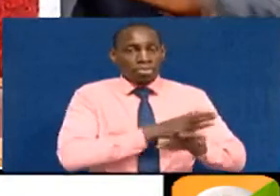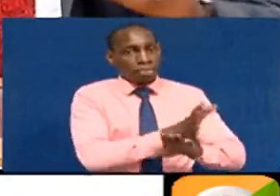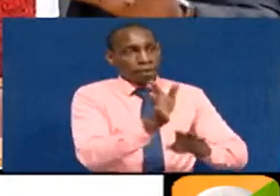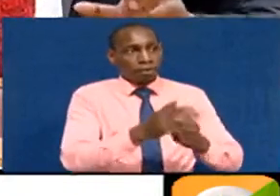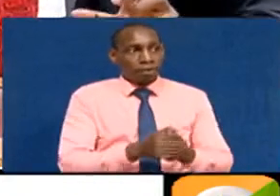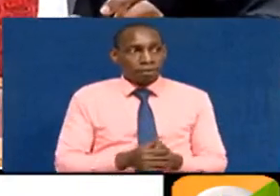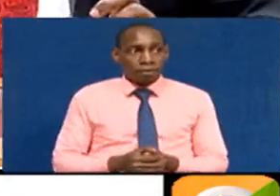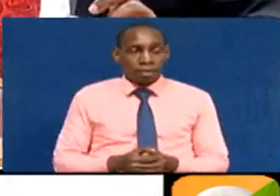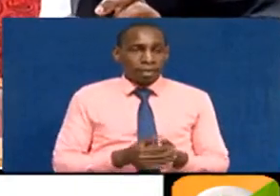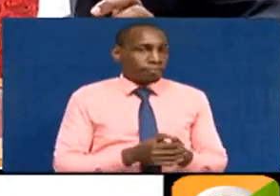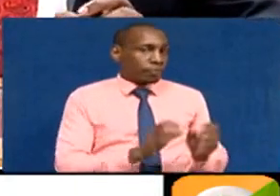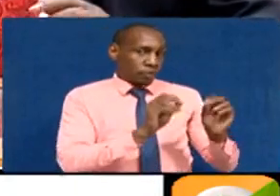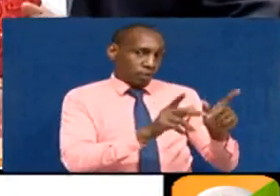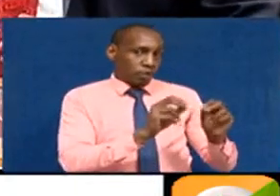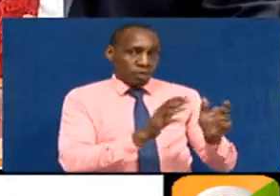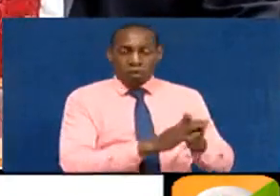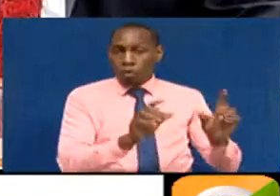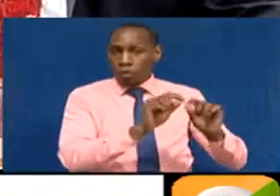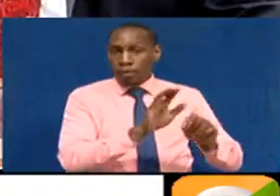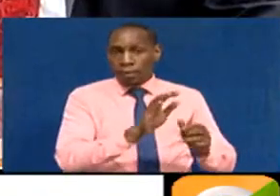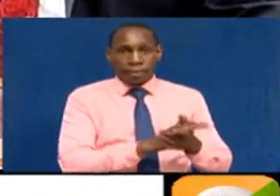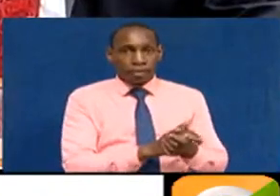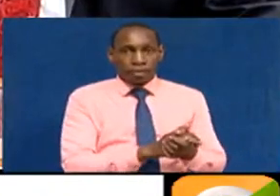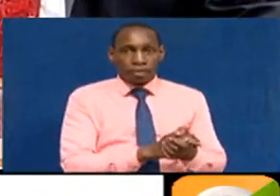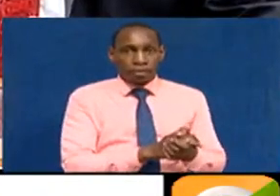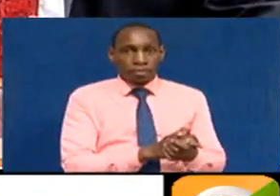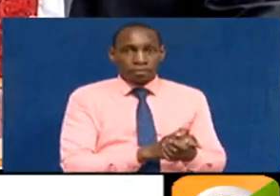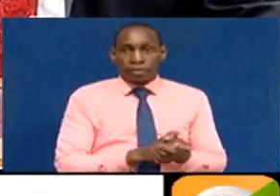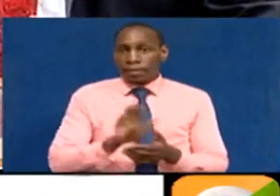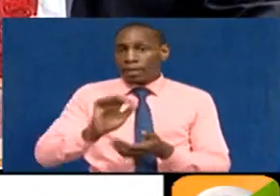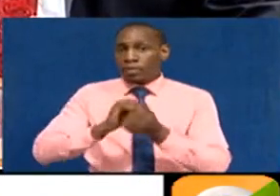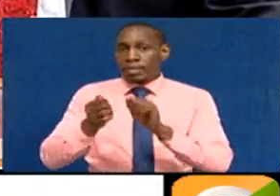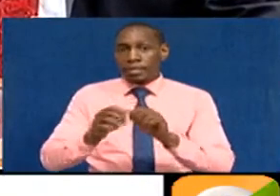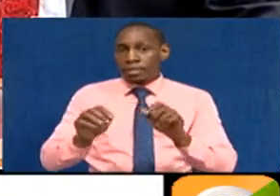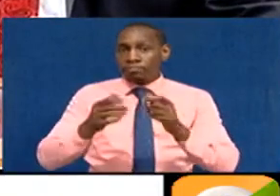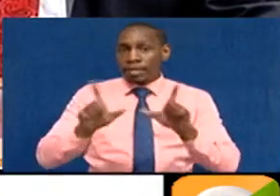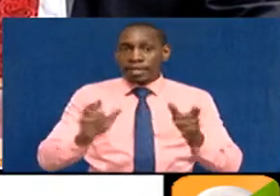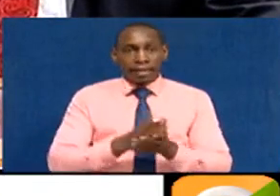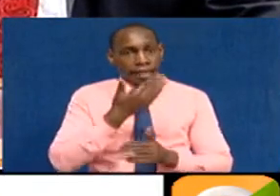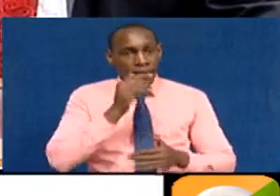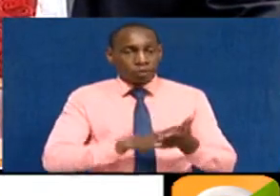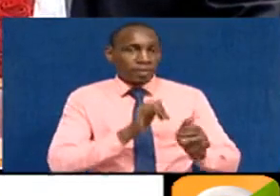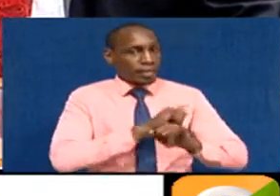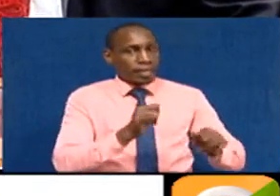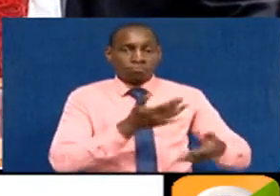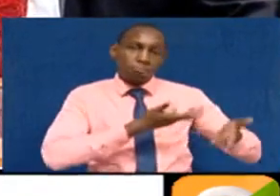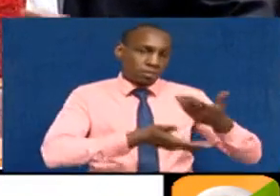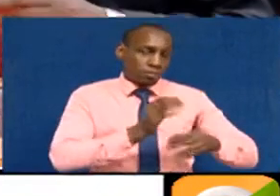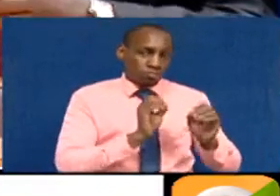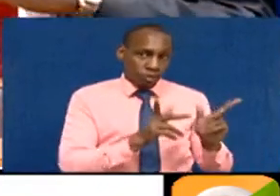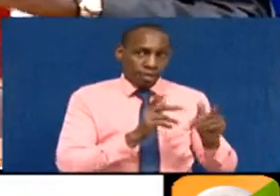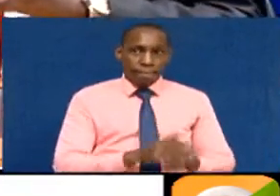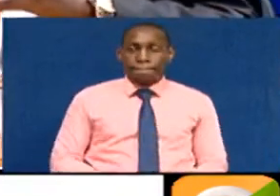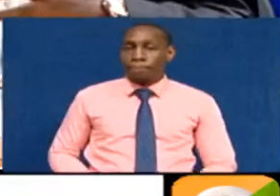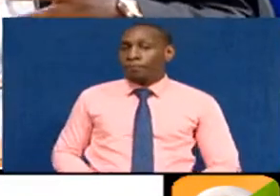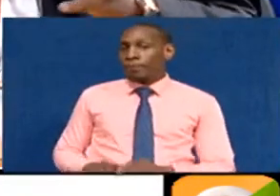Okay. I think you're going to have to... those statements need it's to be careful. It's Gage's language because... I think let's have a decent conversation here, all right? I